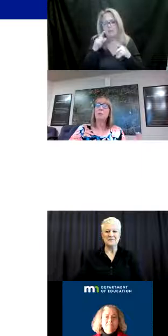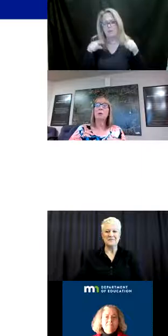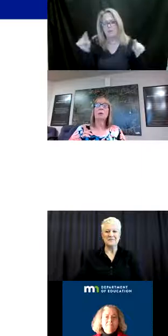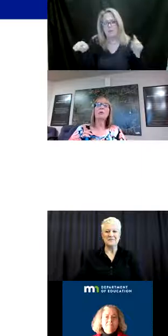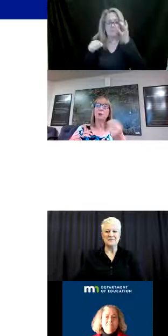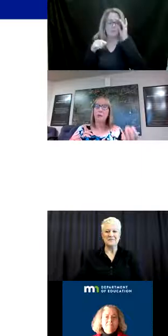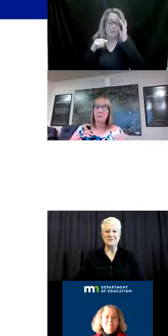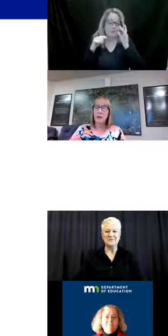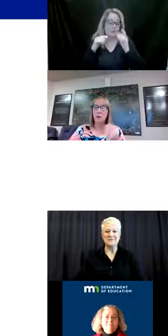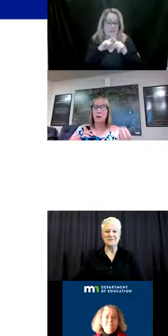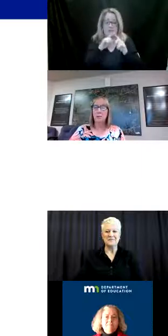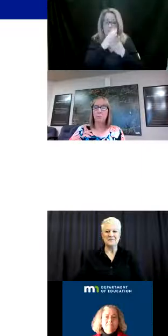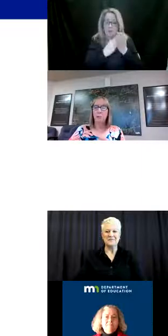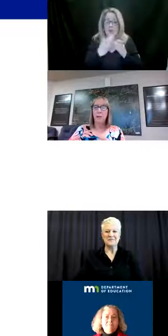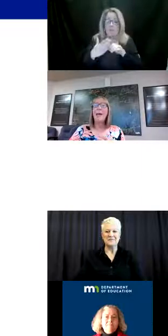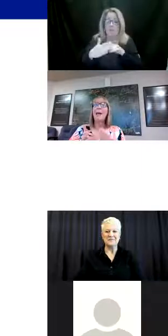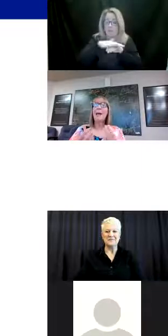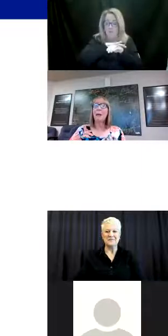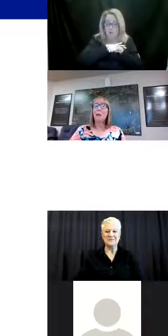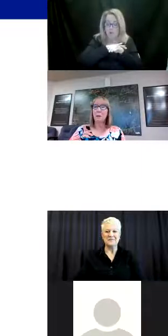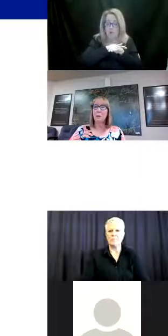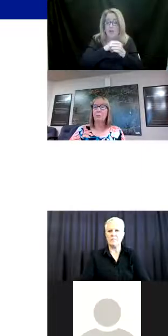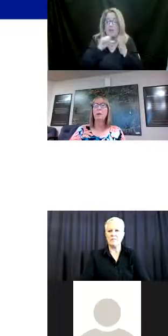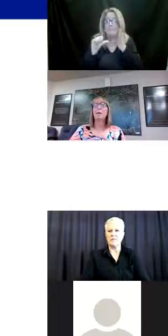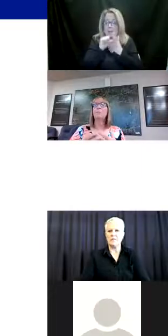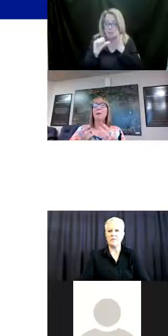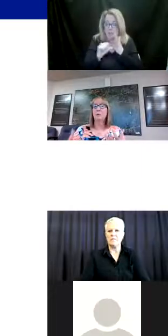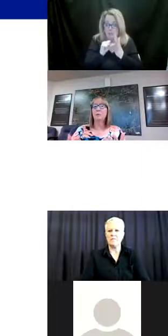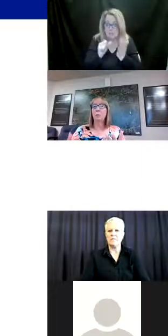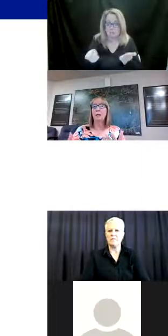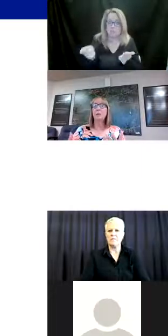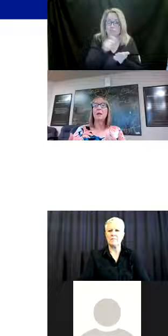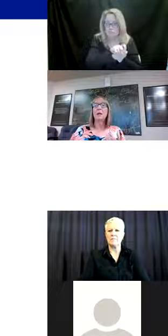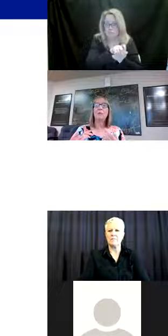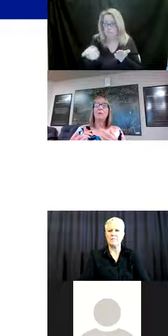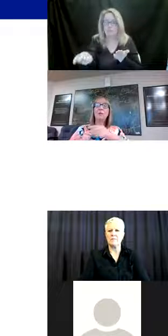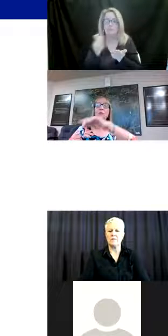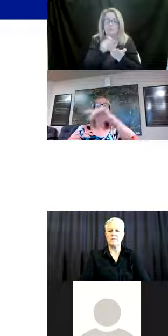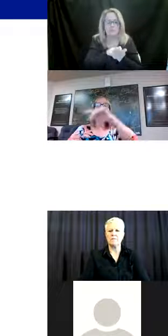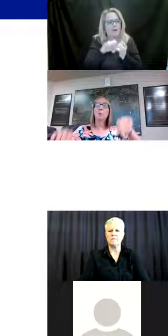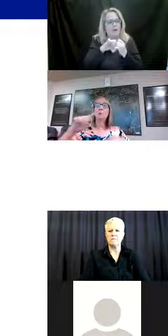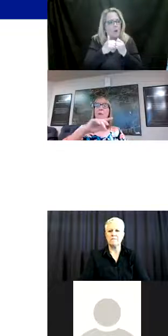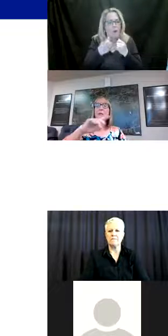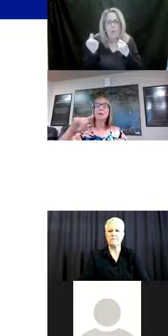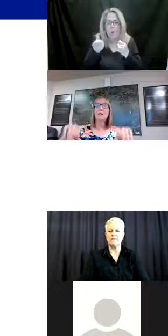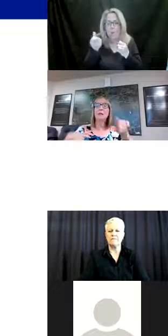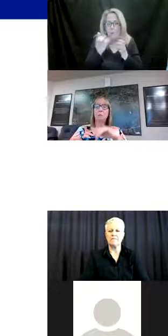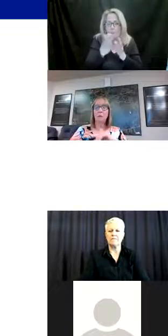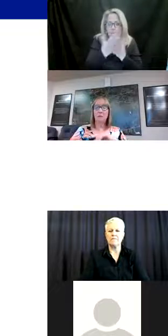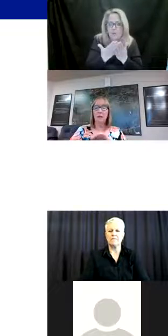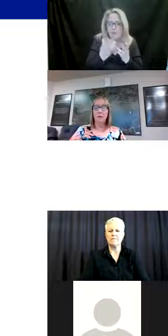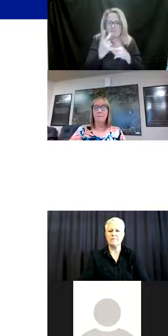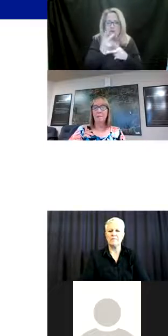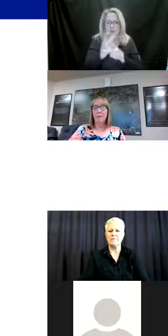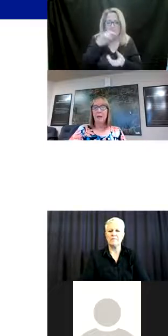of the book, turning pages of the book, handling the book in many different ways, eventually figuring out what's upside down and